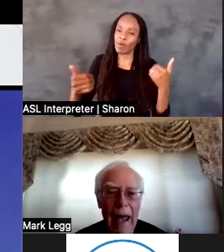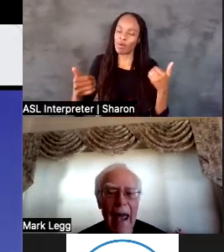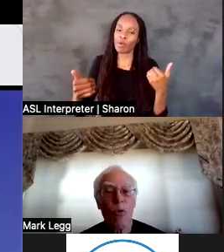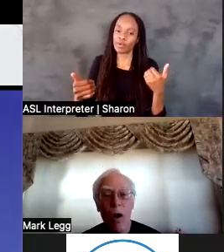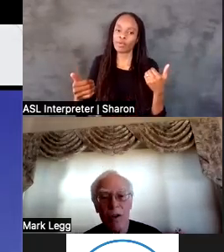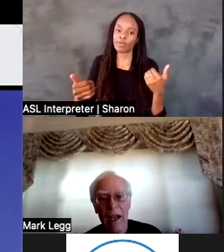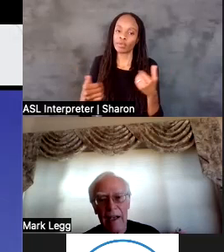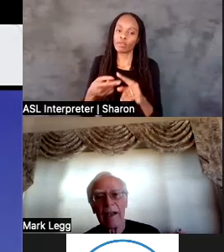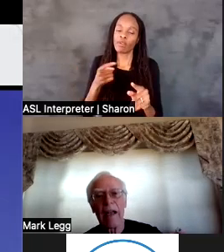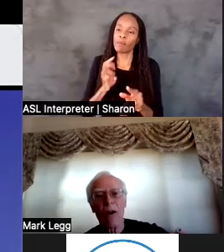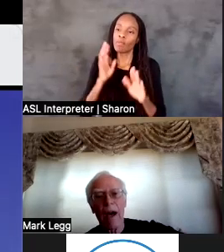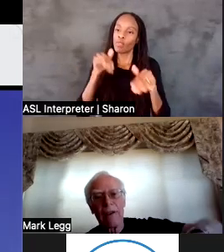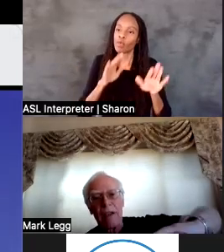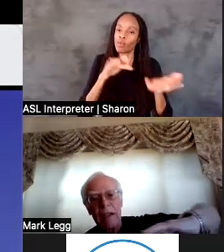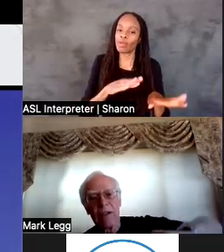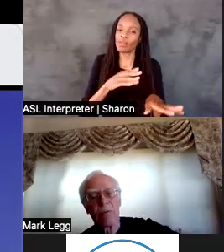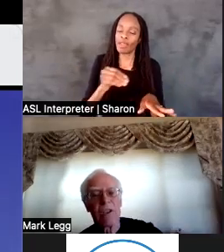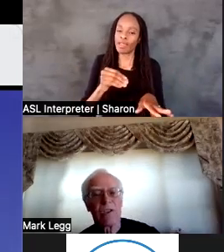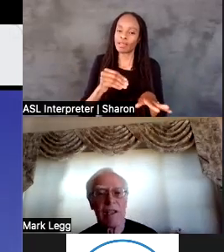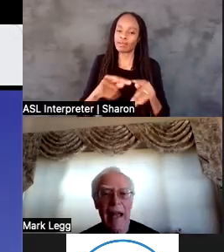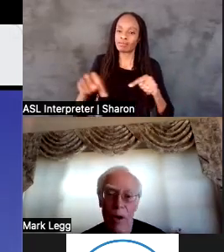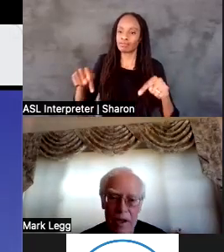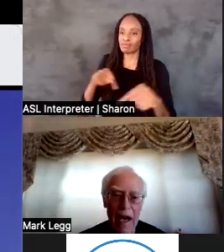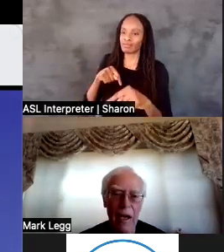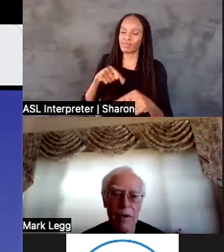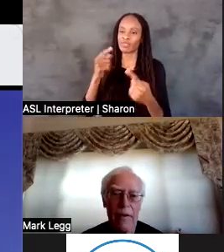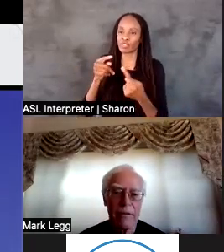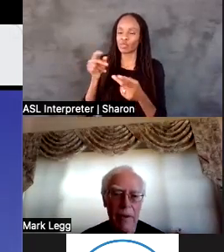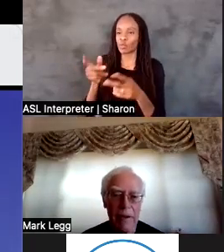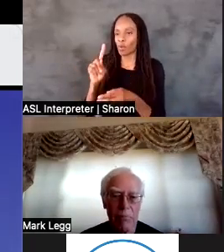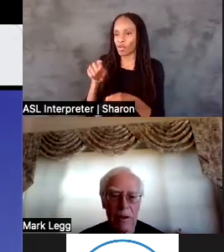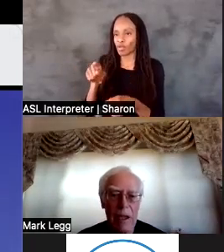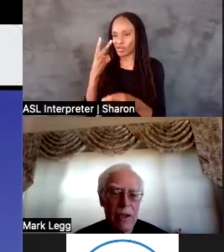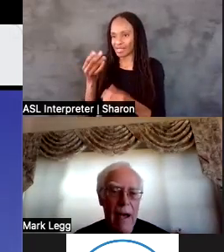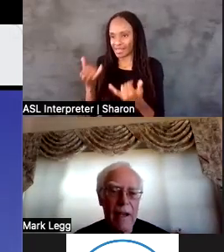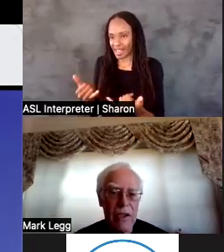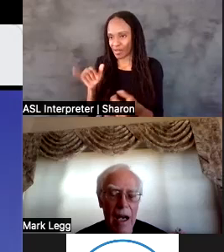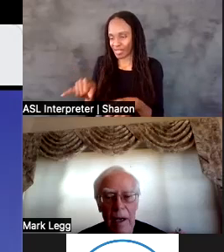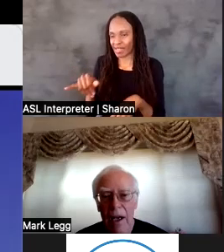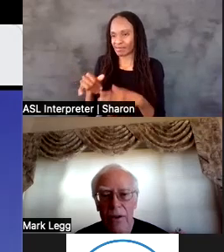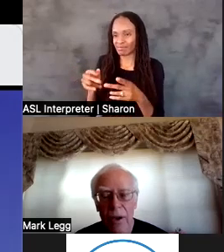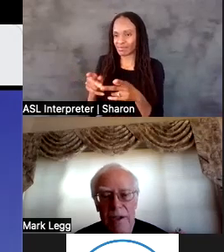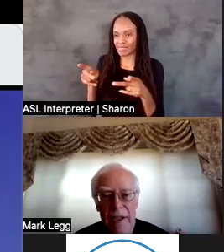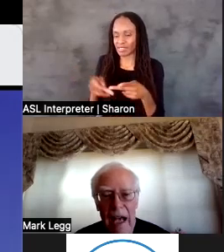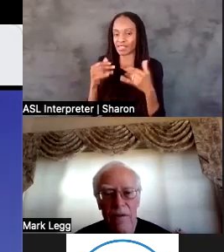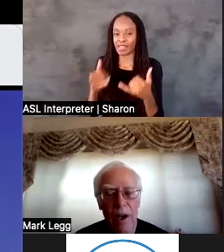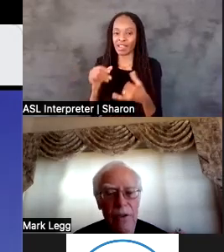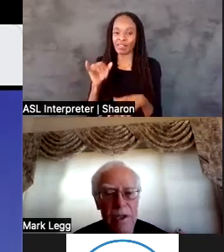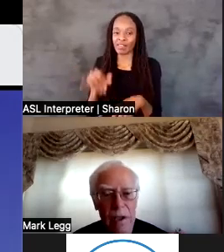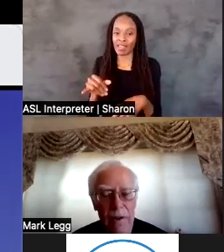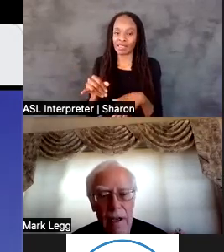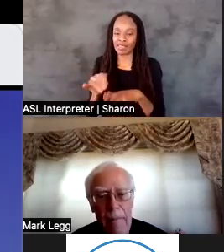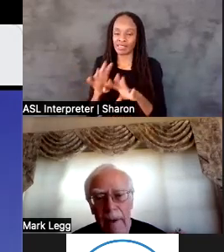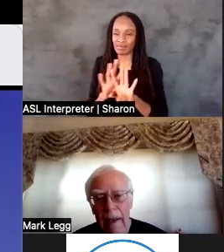boundary and rotated clockwise into a position it is now, which has now created this tremendous traffic jam. So those detachment faults